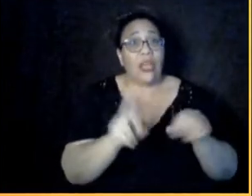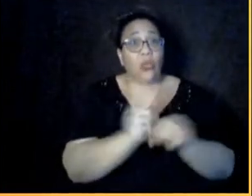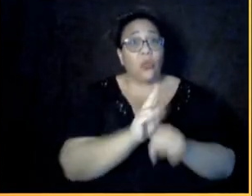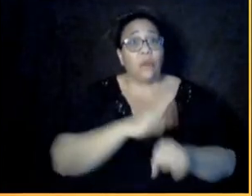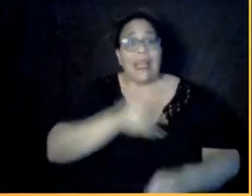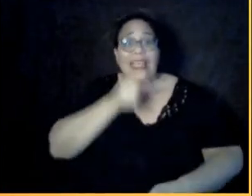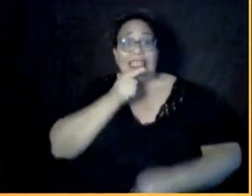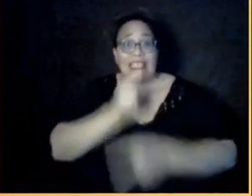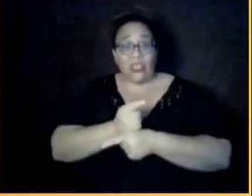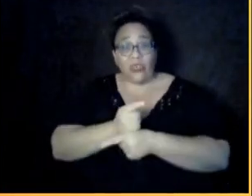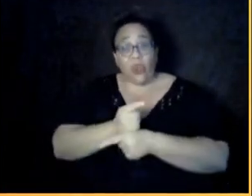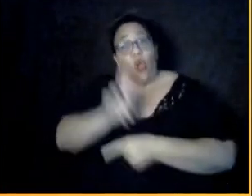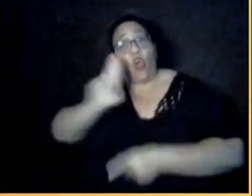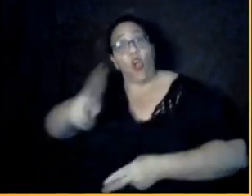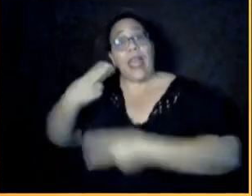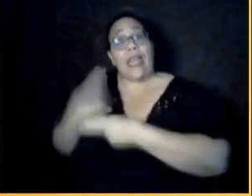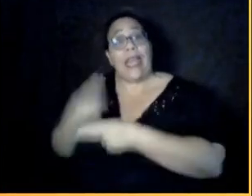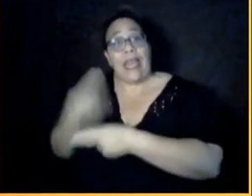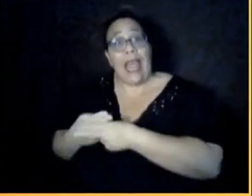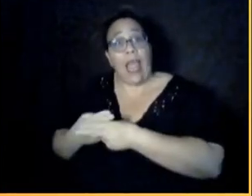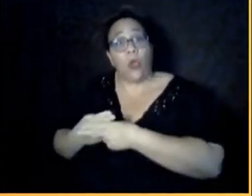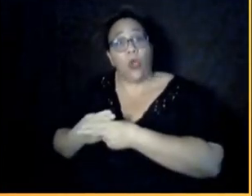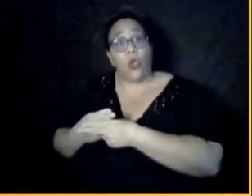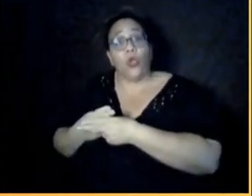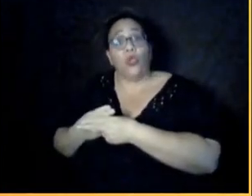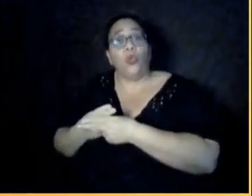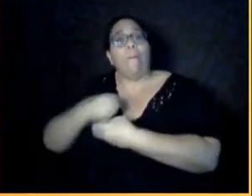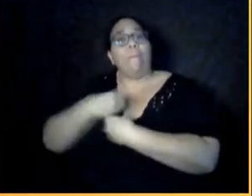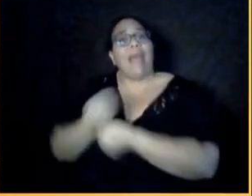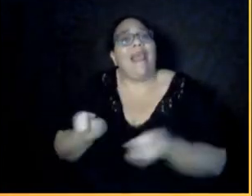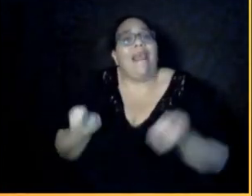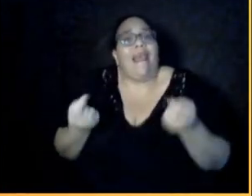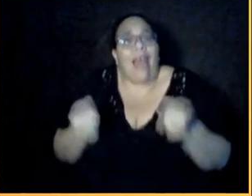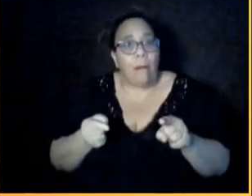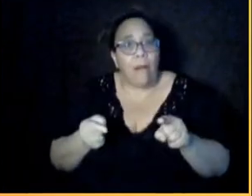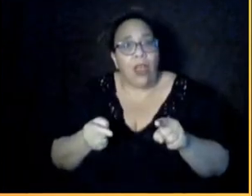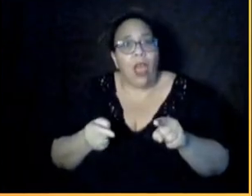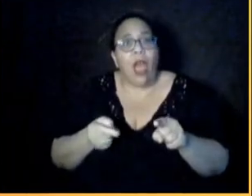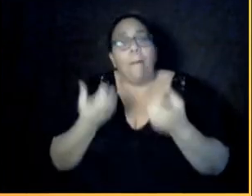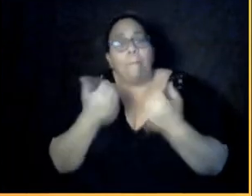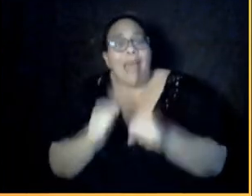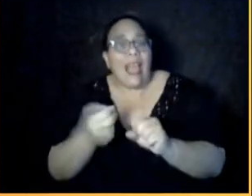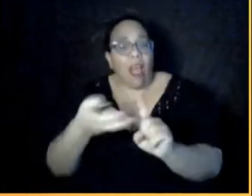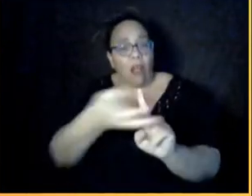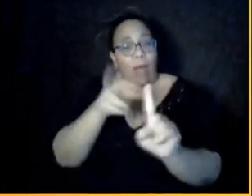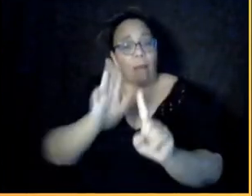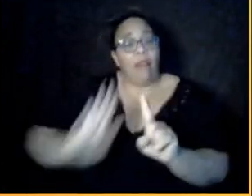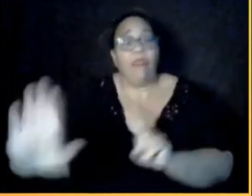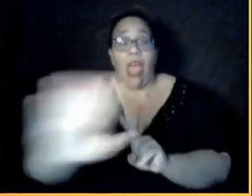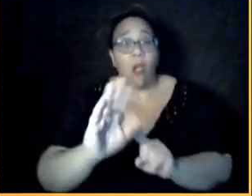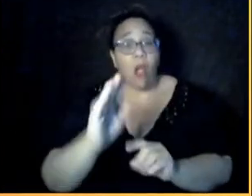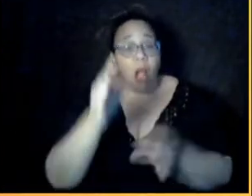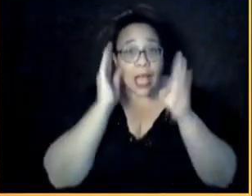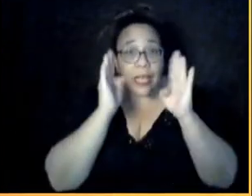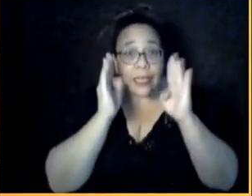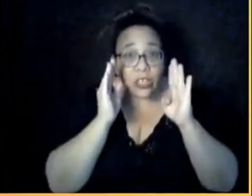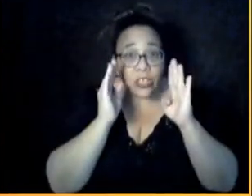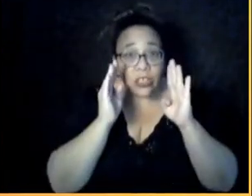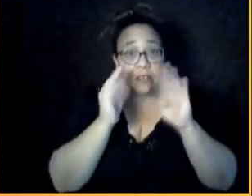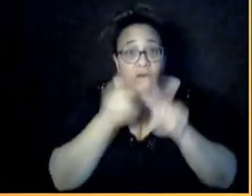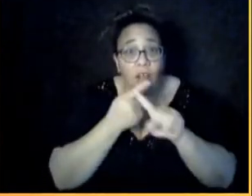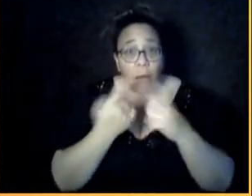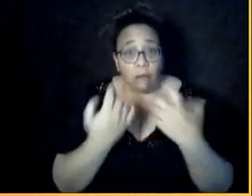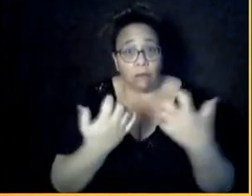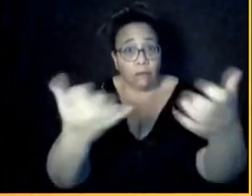vain to push it out there and grab the people's attention, because at the time, everybody, my sister was, she